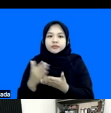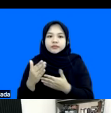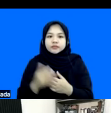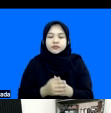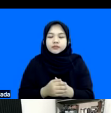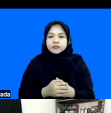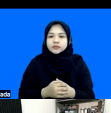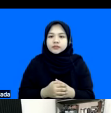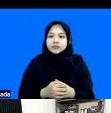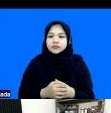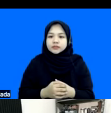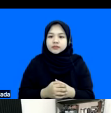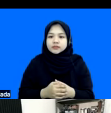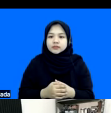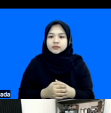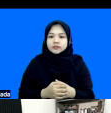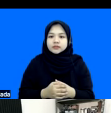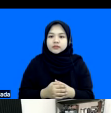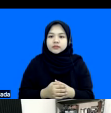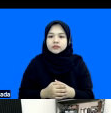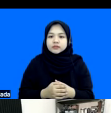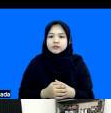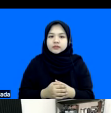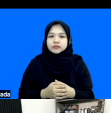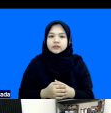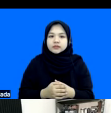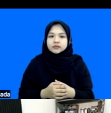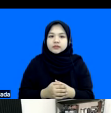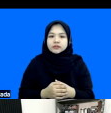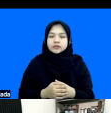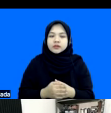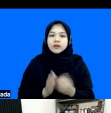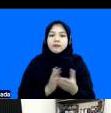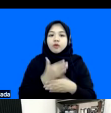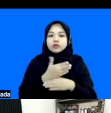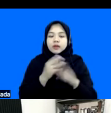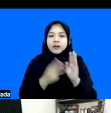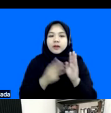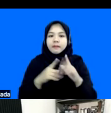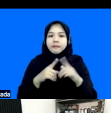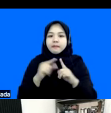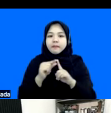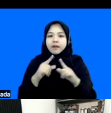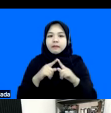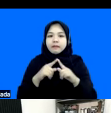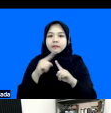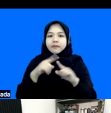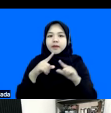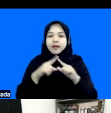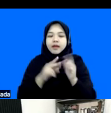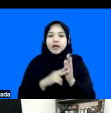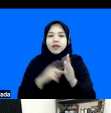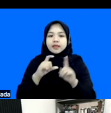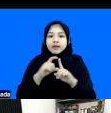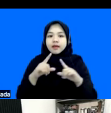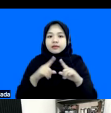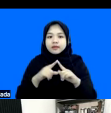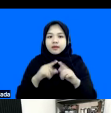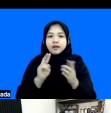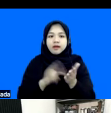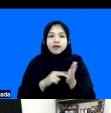Another project we have is Mapa Tanda. It's a portmanteau of Mapa and Tanda, which can mean older adult or remember